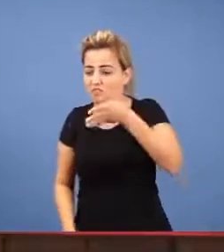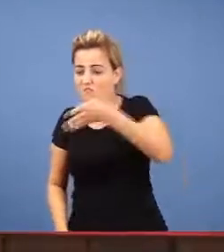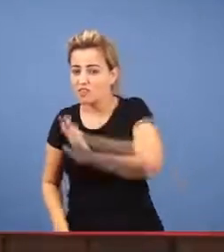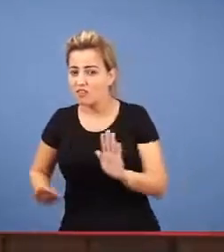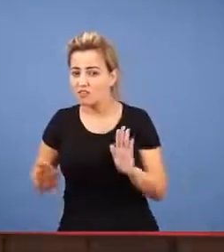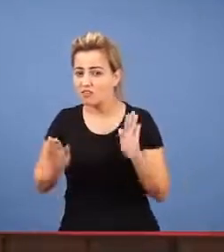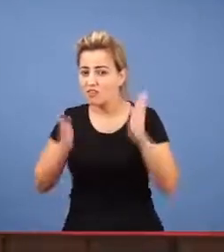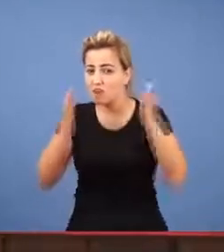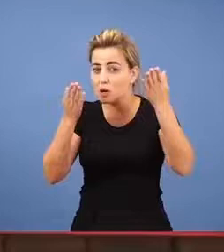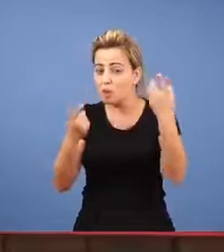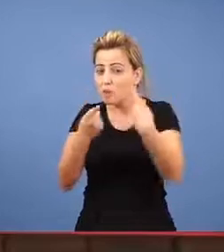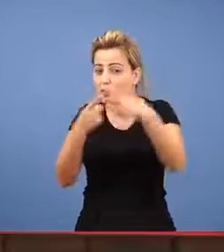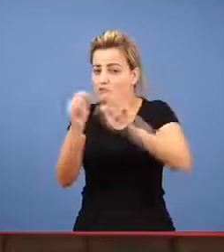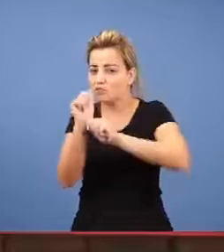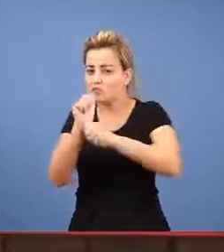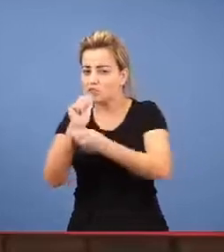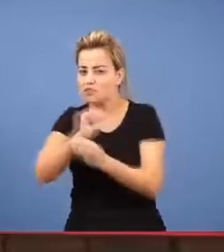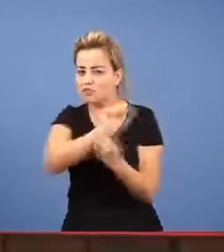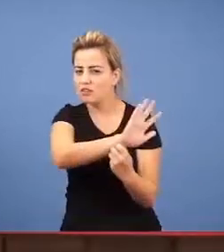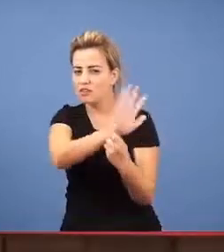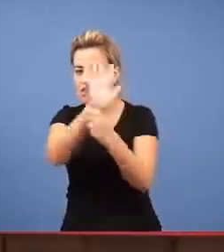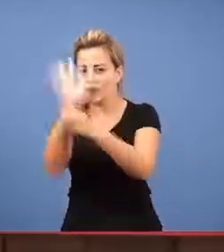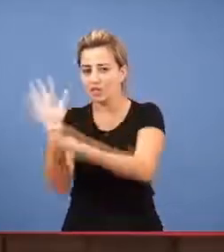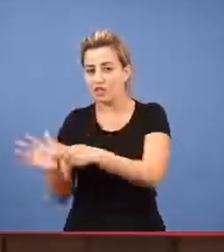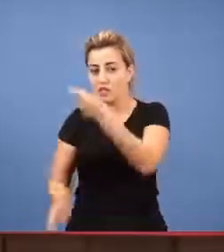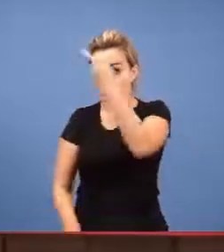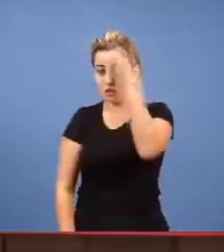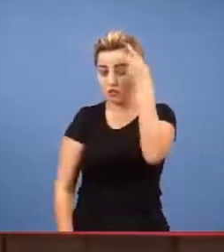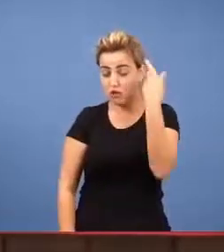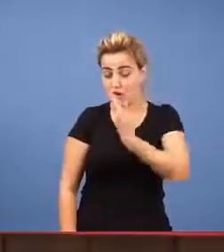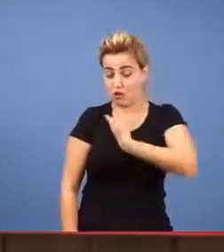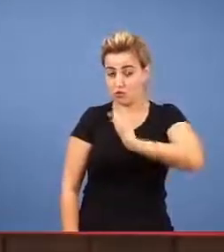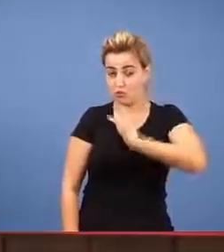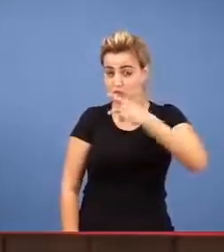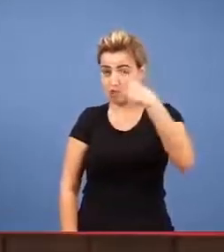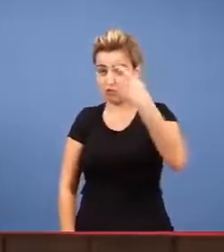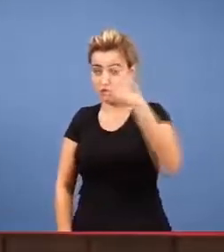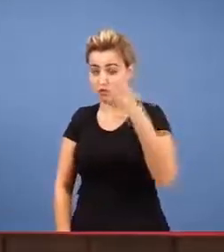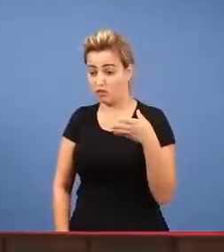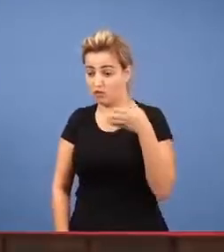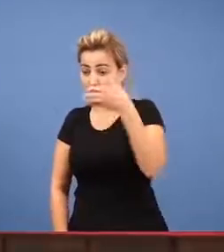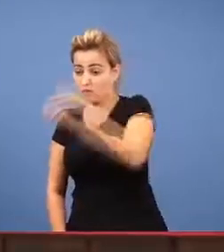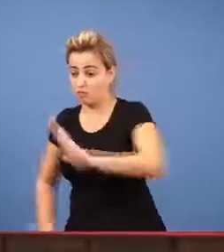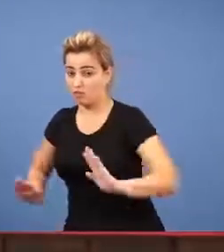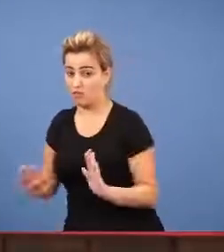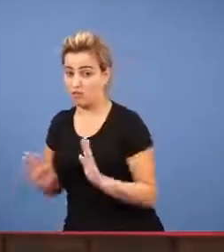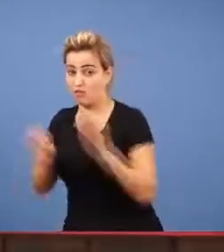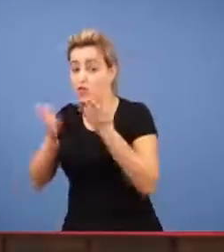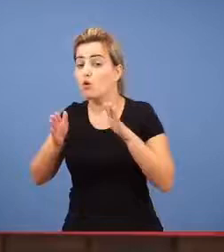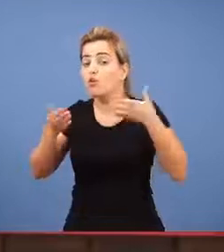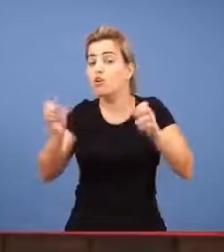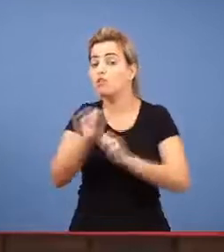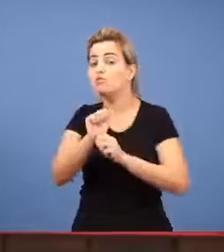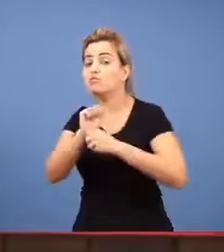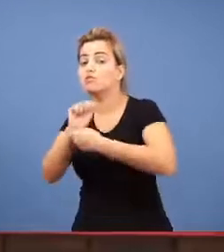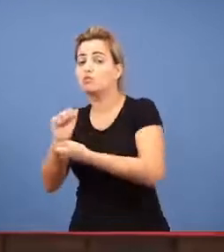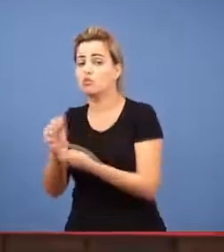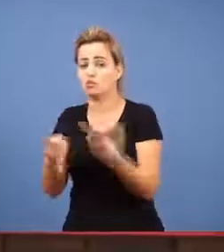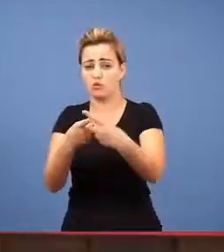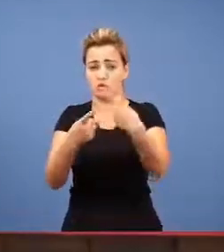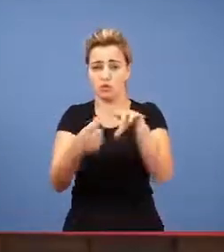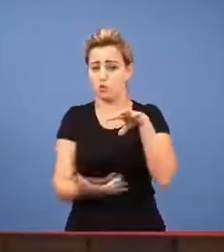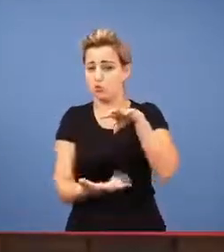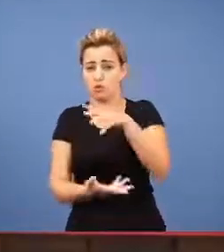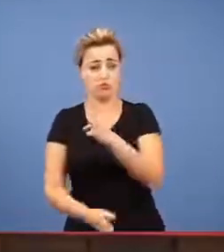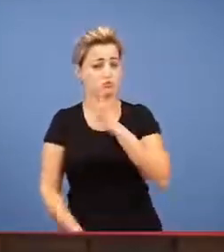was upset so that the enigma could be discovered, so that the enigma could be discovered. What was the enigma?